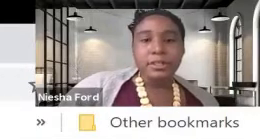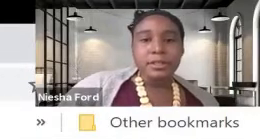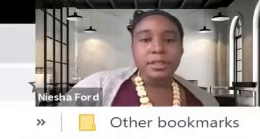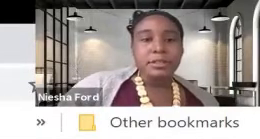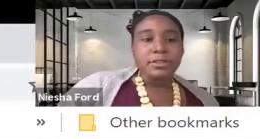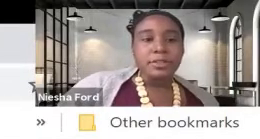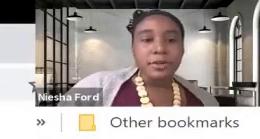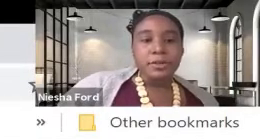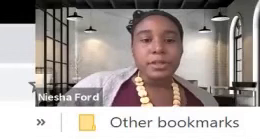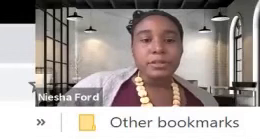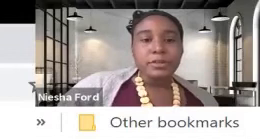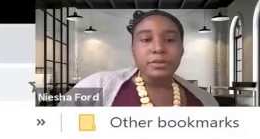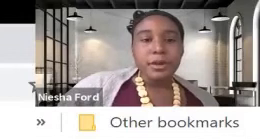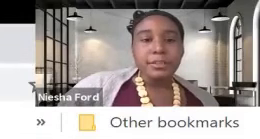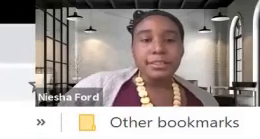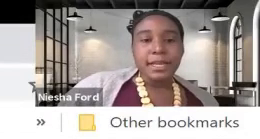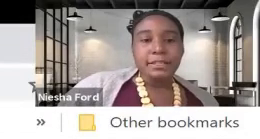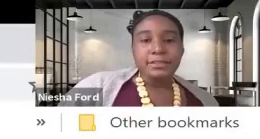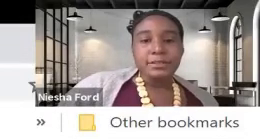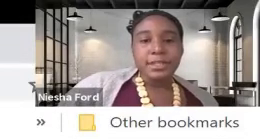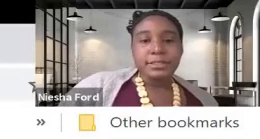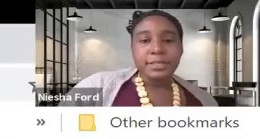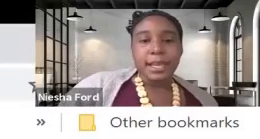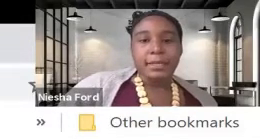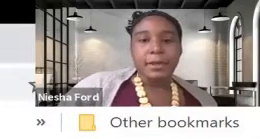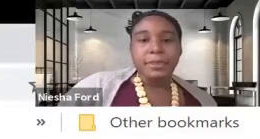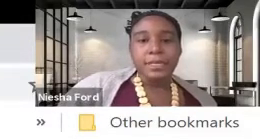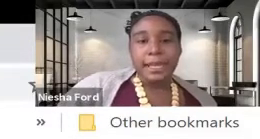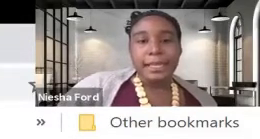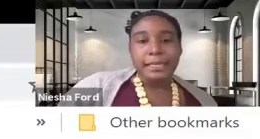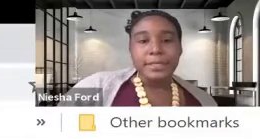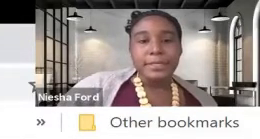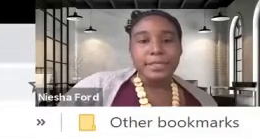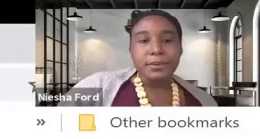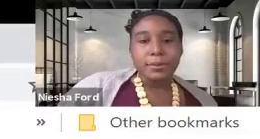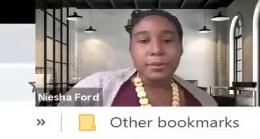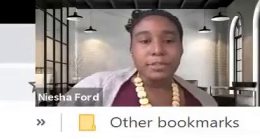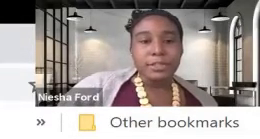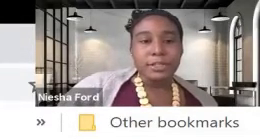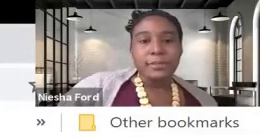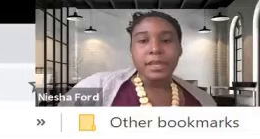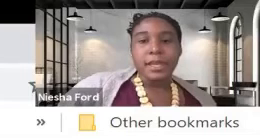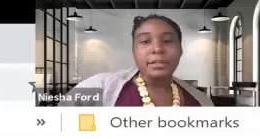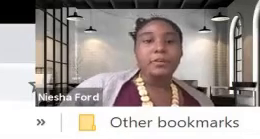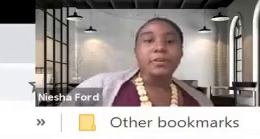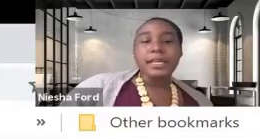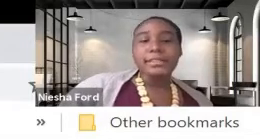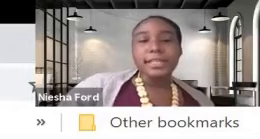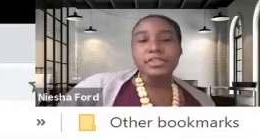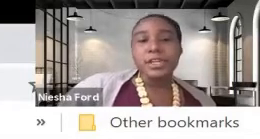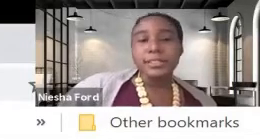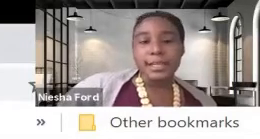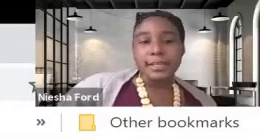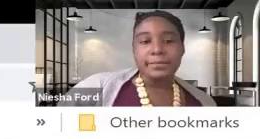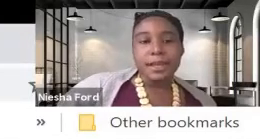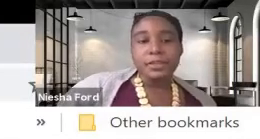instructions. So you are design consultants at company ABC Corporation, and